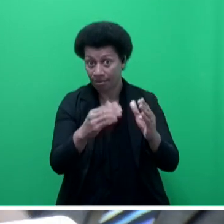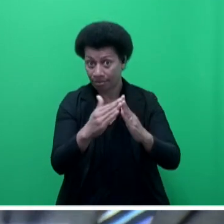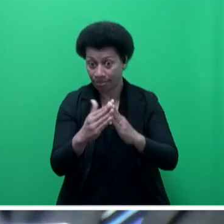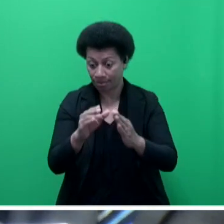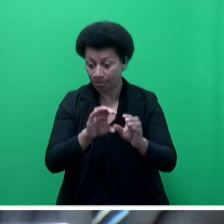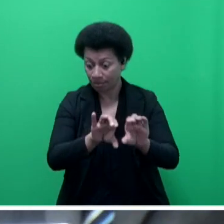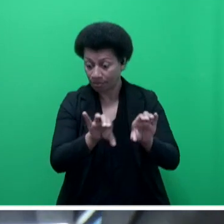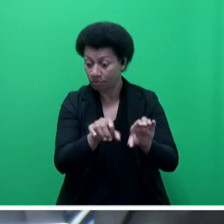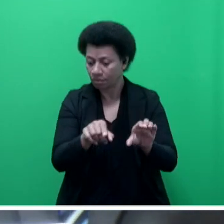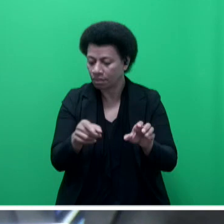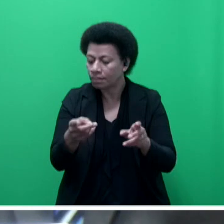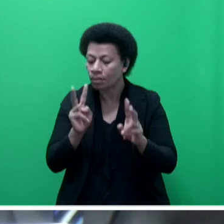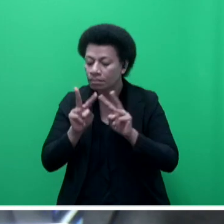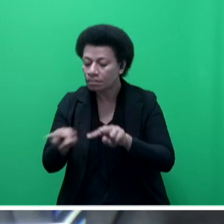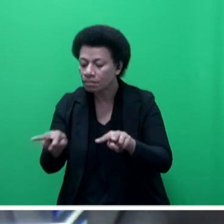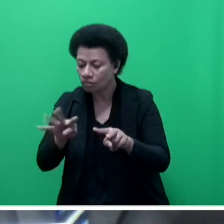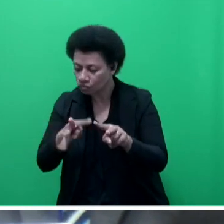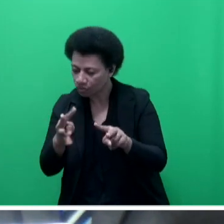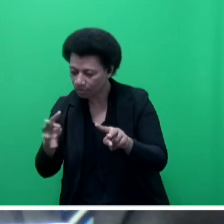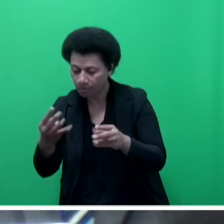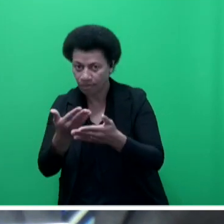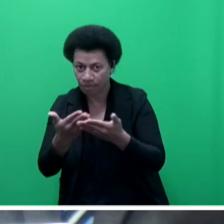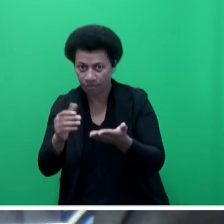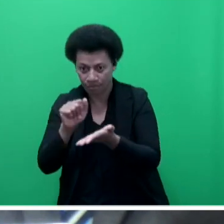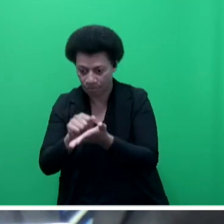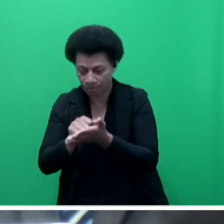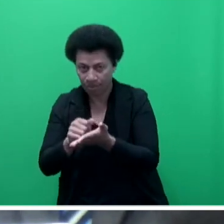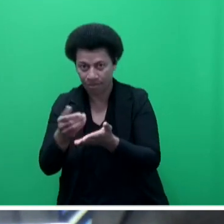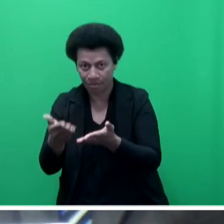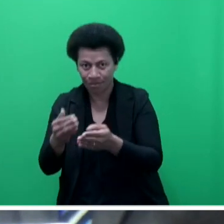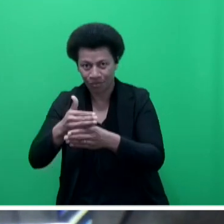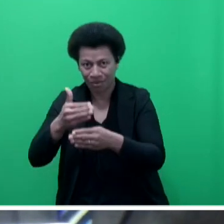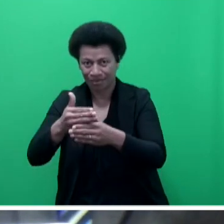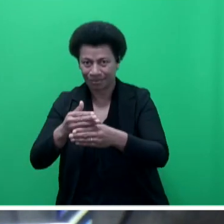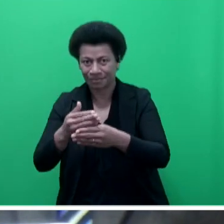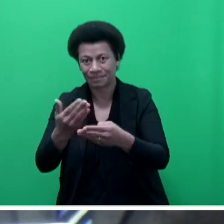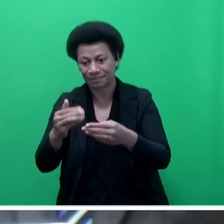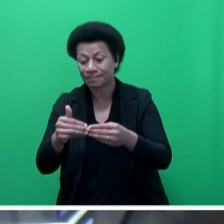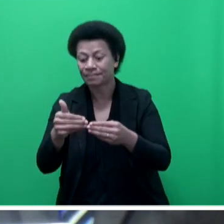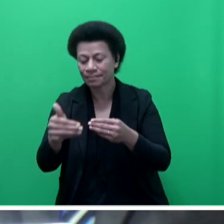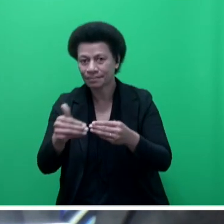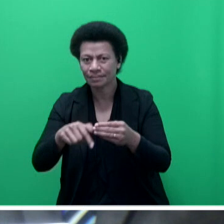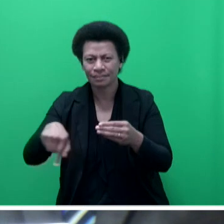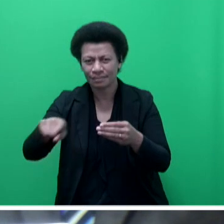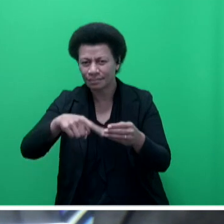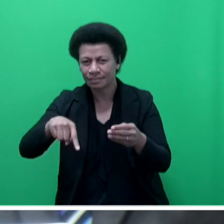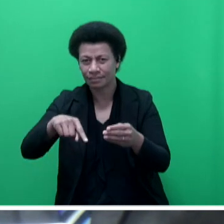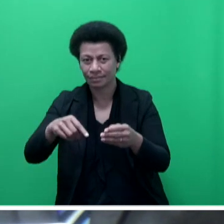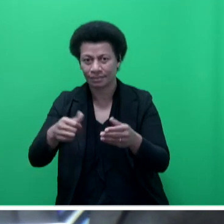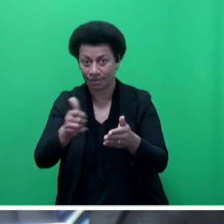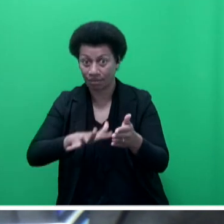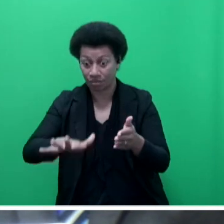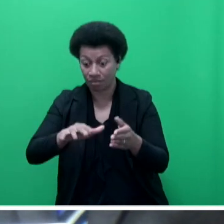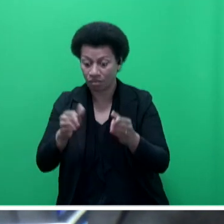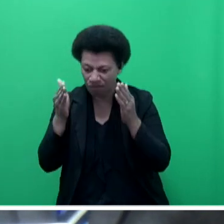the implementation of the second phase, including the addressing of the defects that